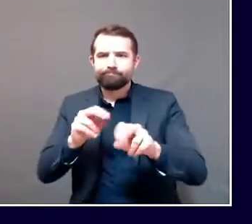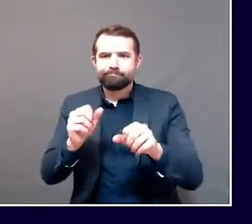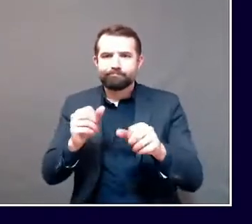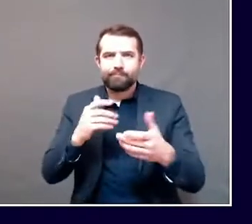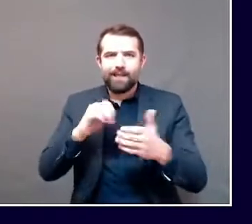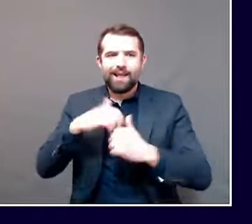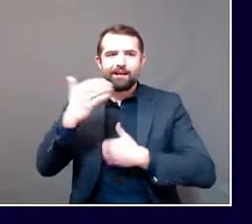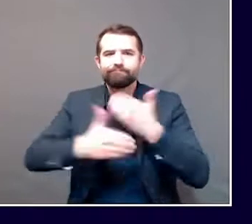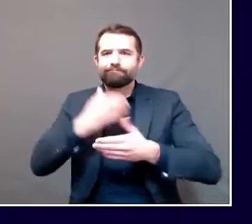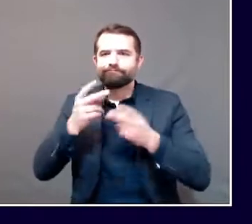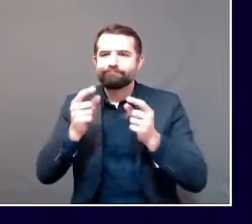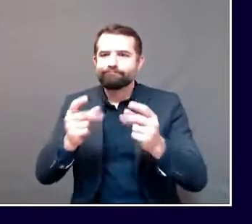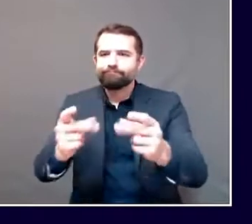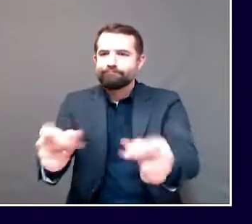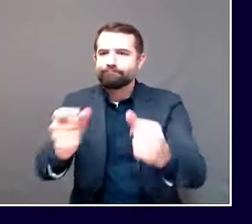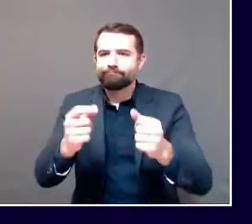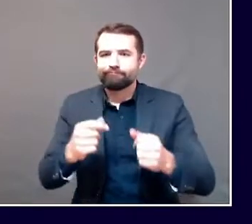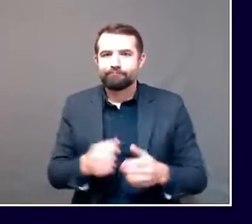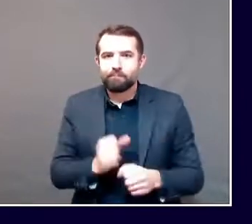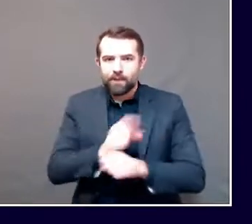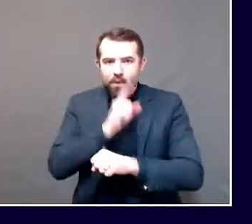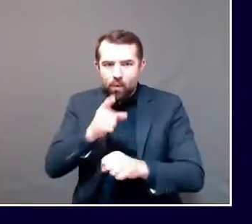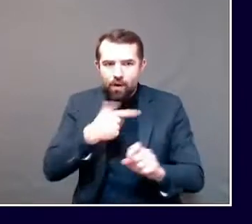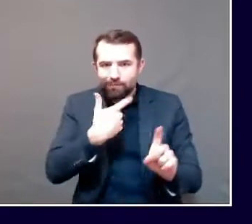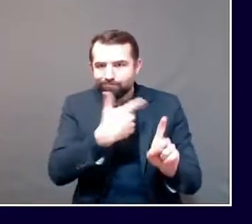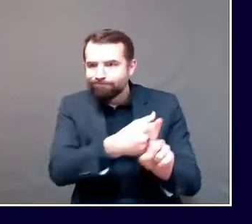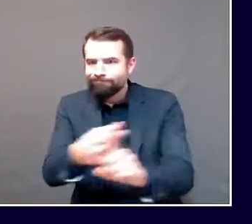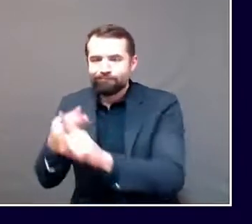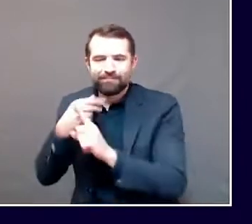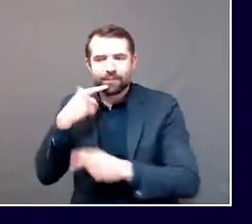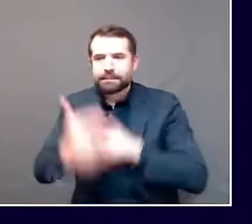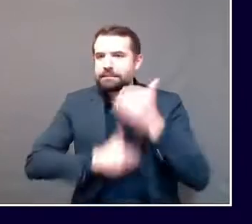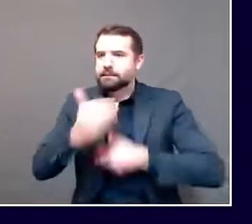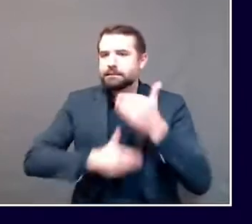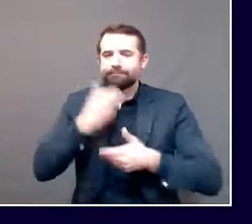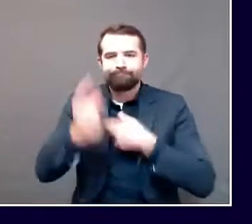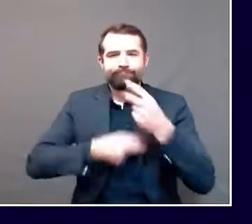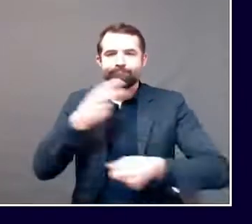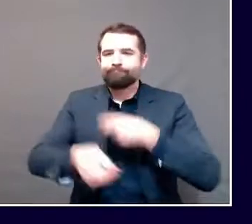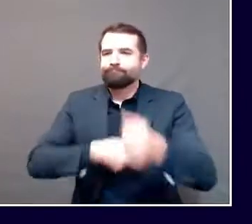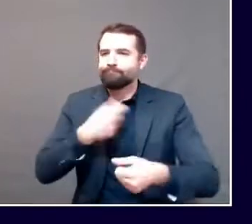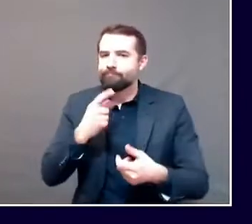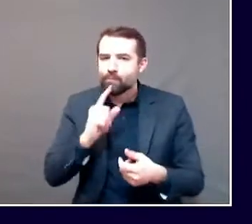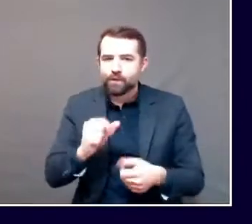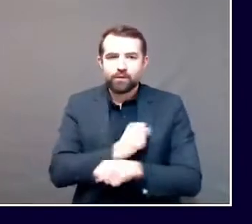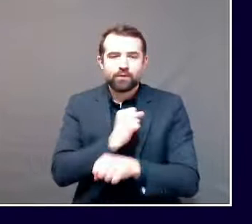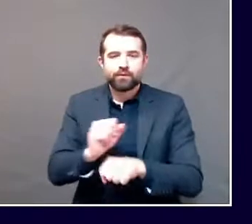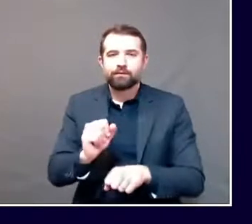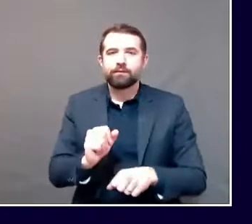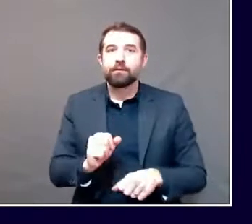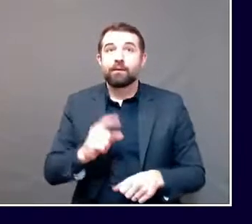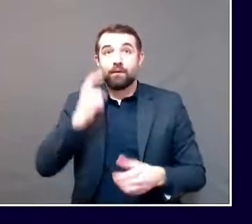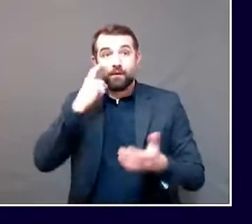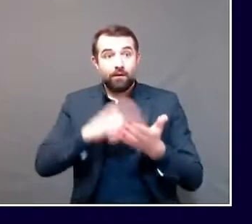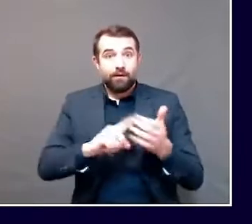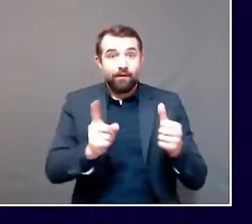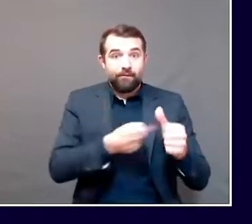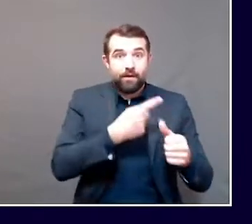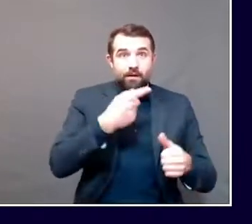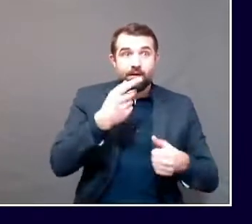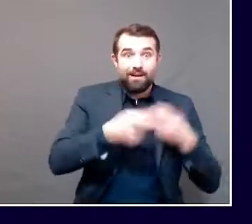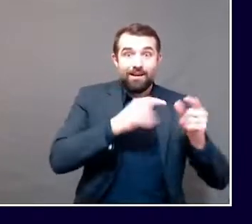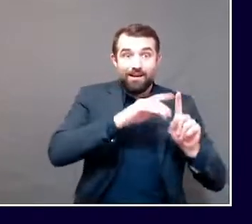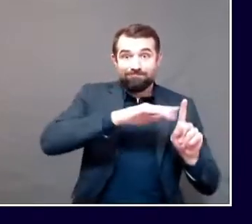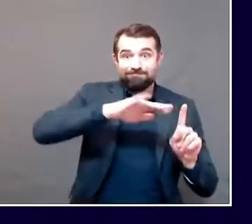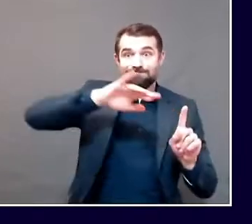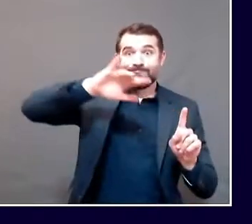see the same parity. The slope of that line of second doses should be, for any given time period, the same as it was for the